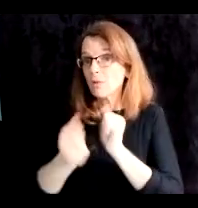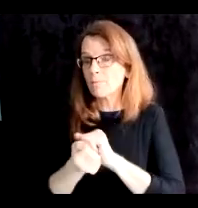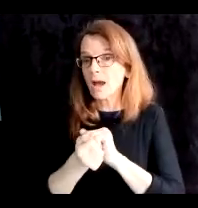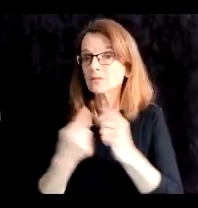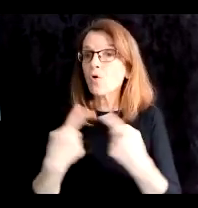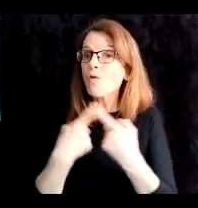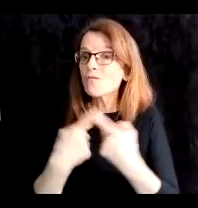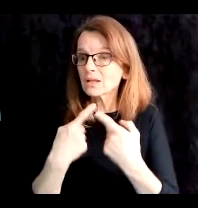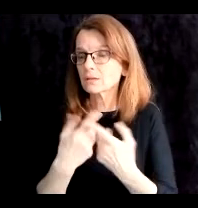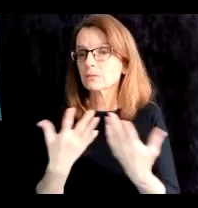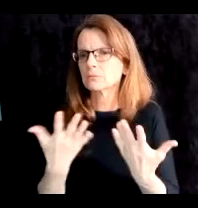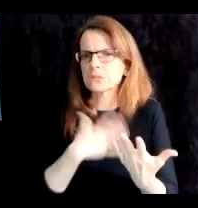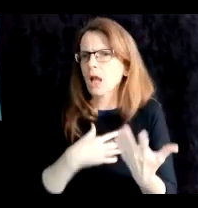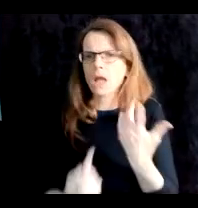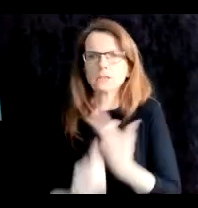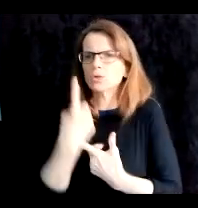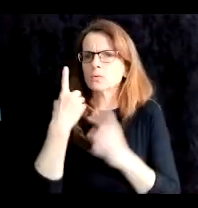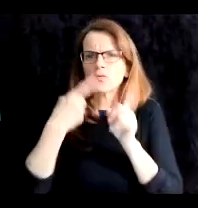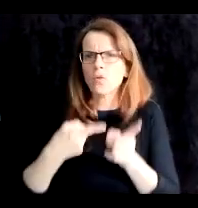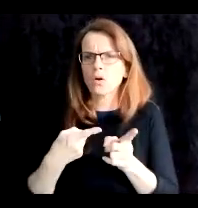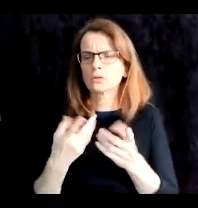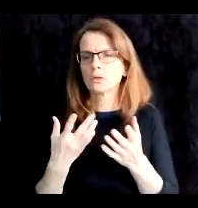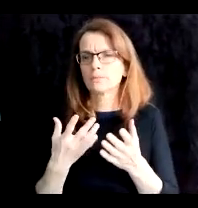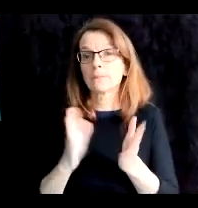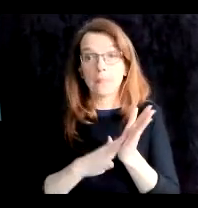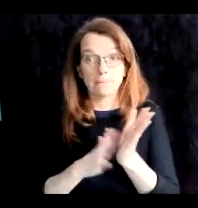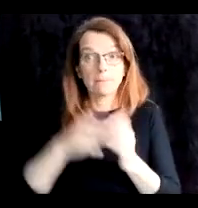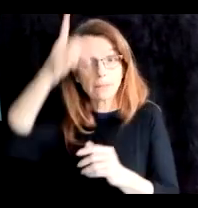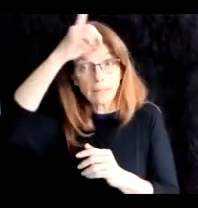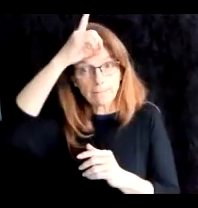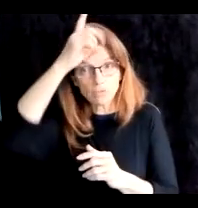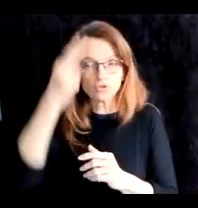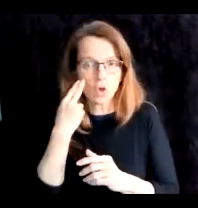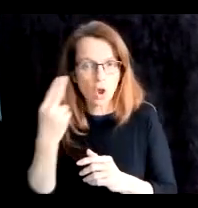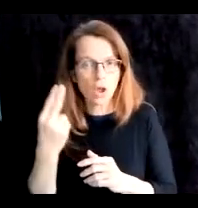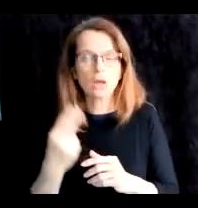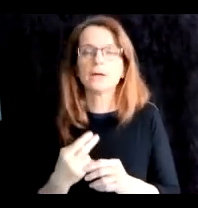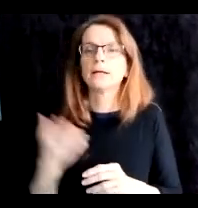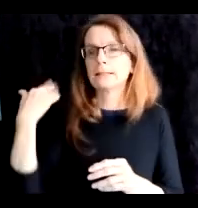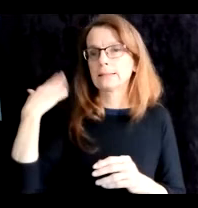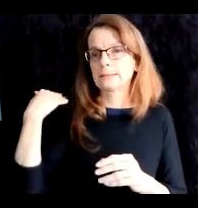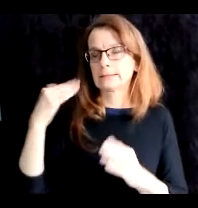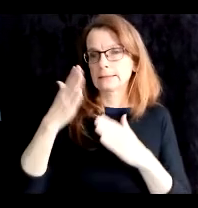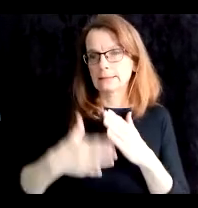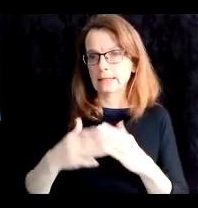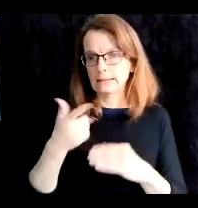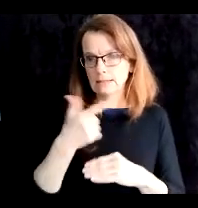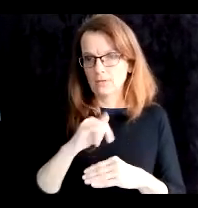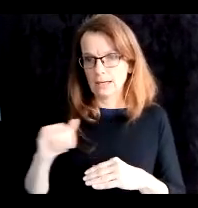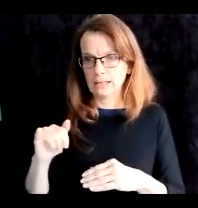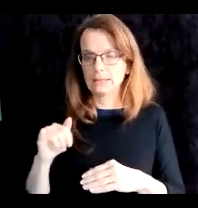is a fact that many Germans are not aware of, that Germany in the last few years became the 5th